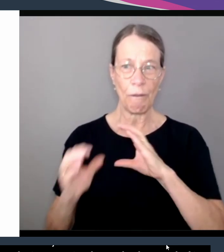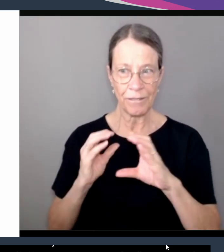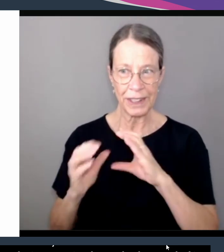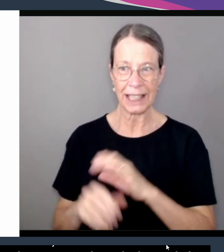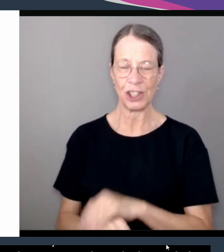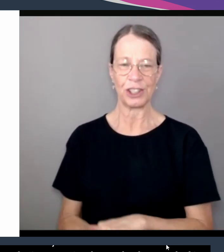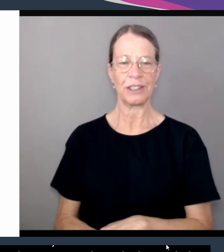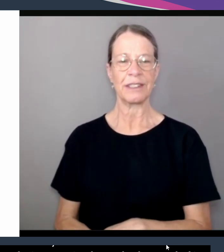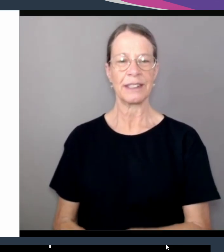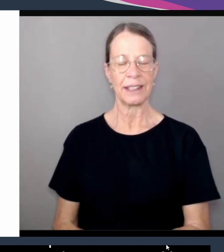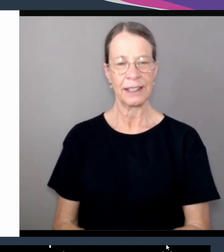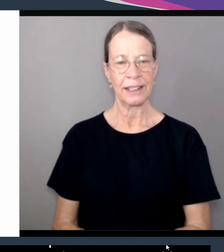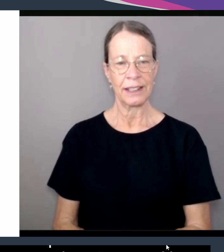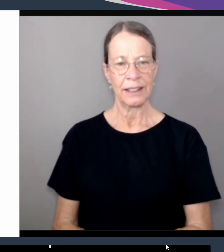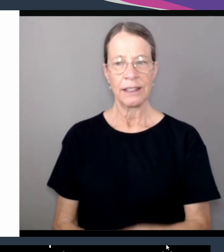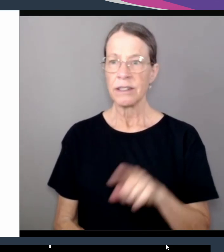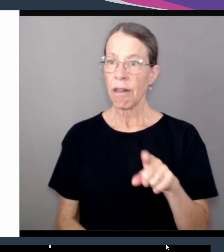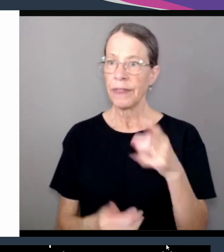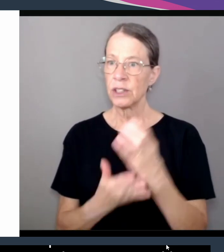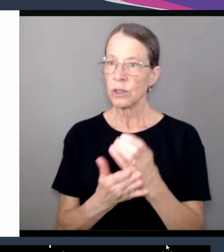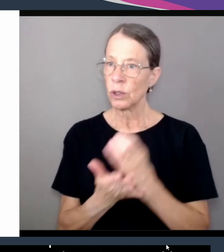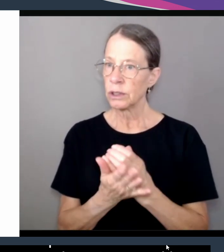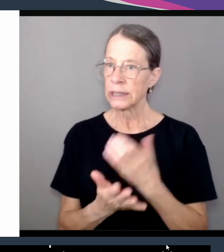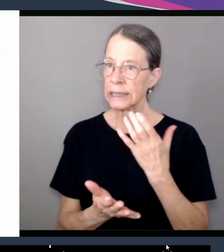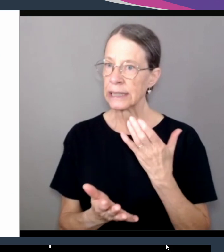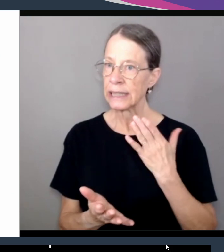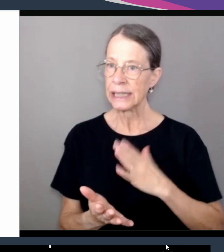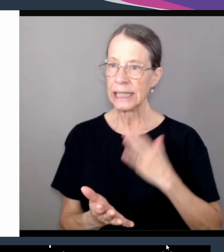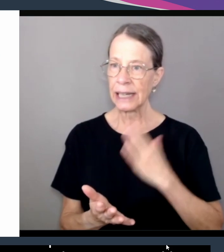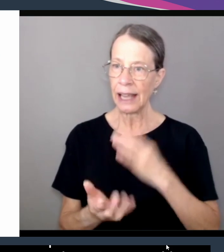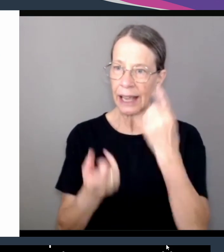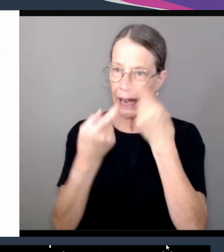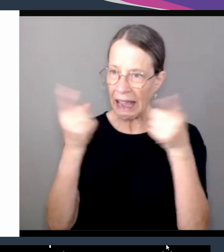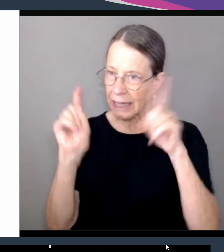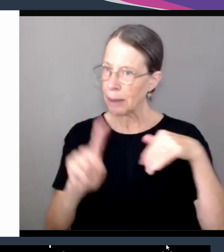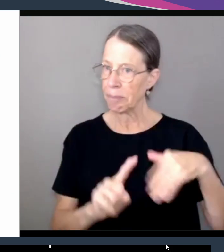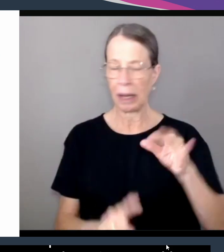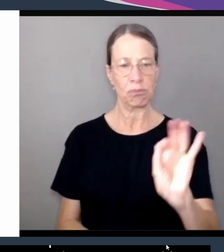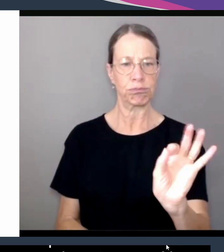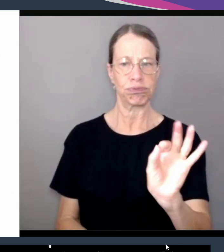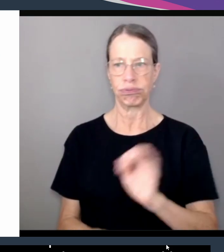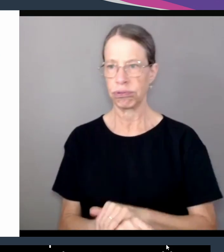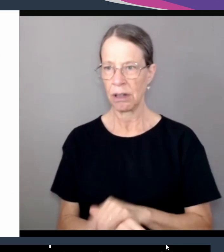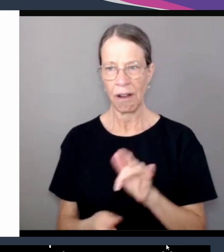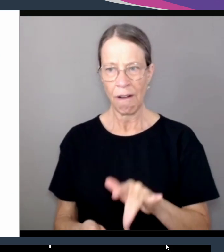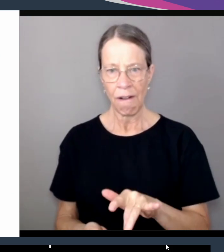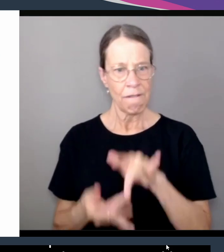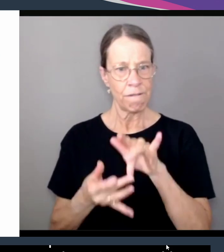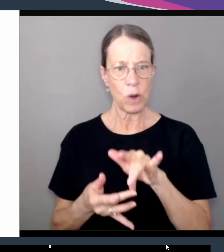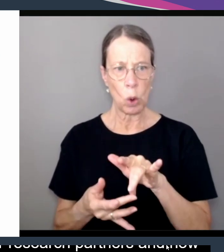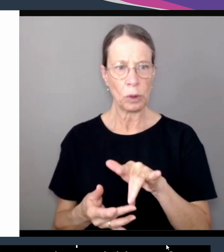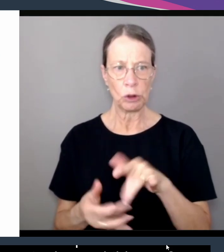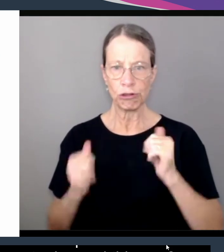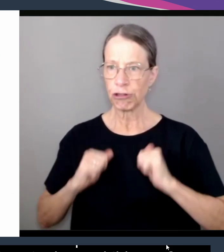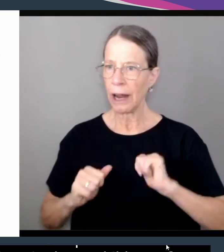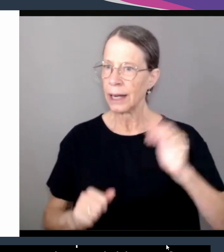this course, you don't need an academic background, formal training, or any sort of educational experience that